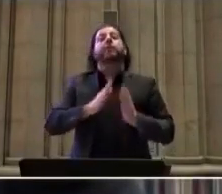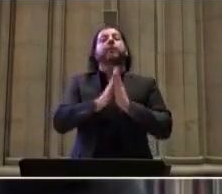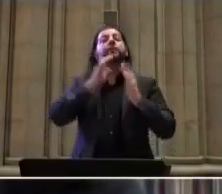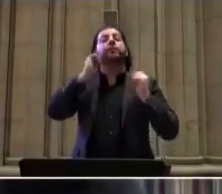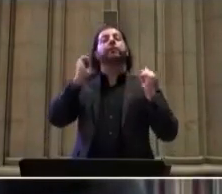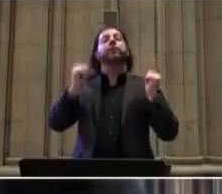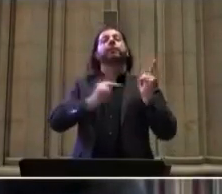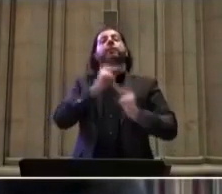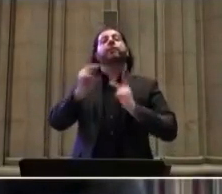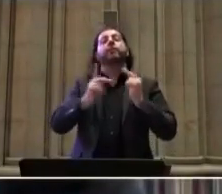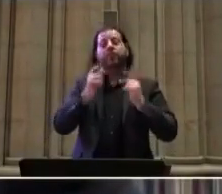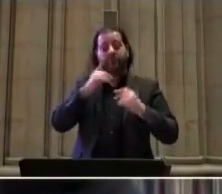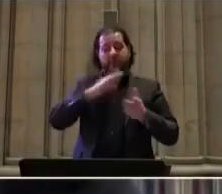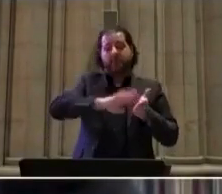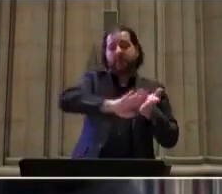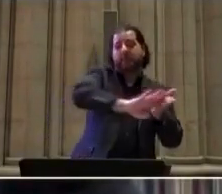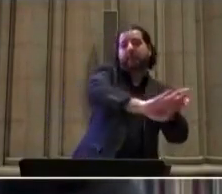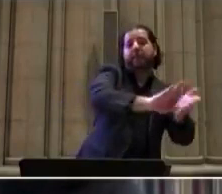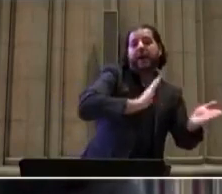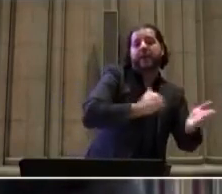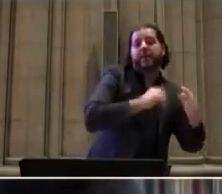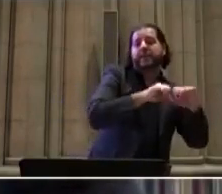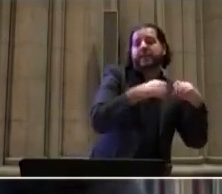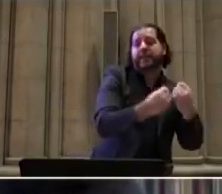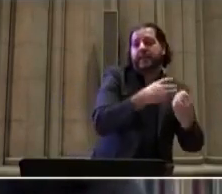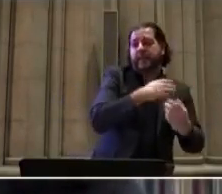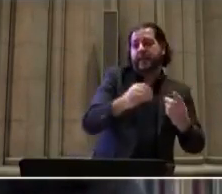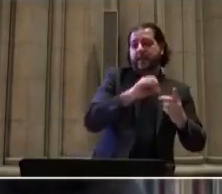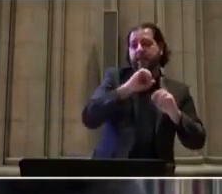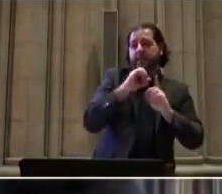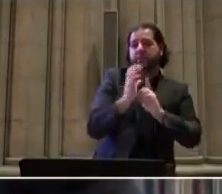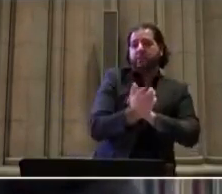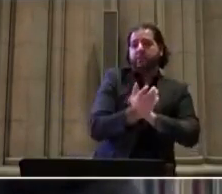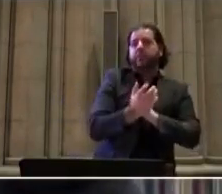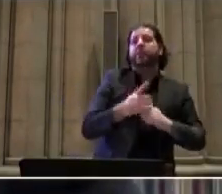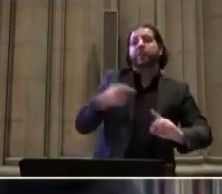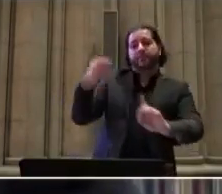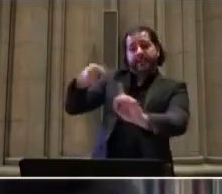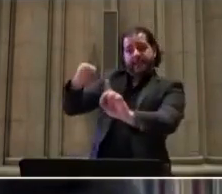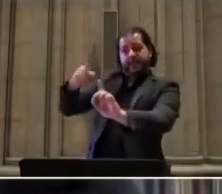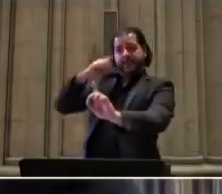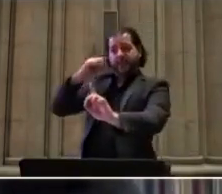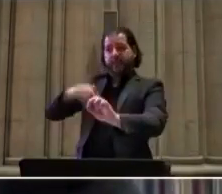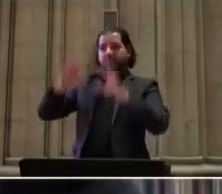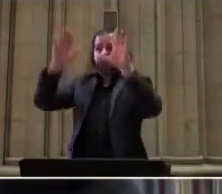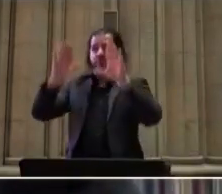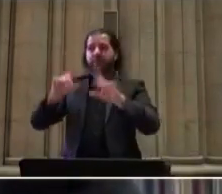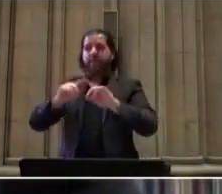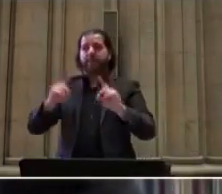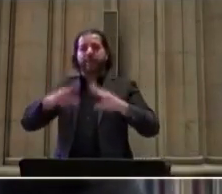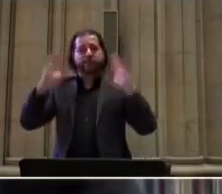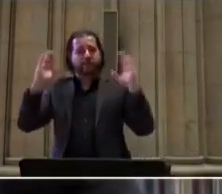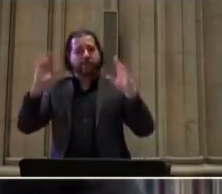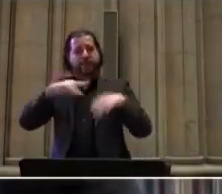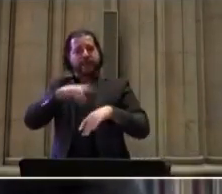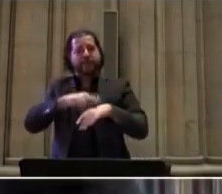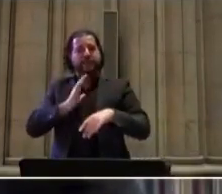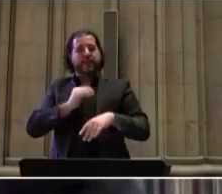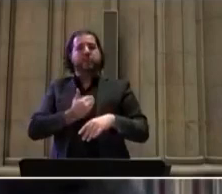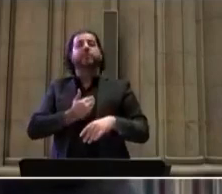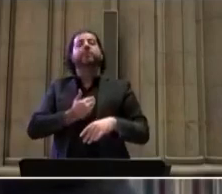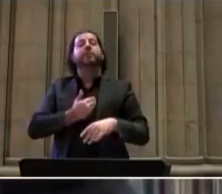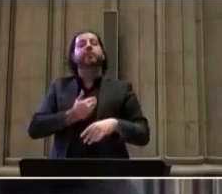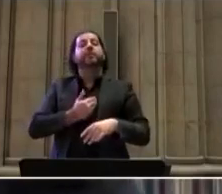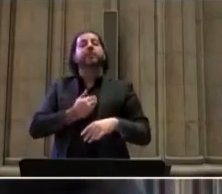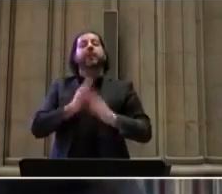find themselves at the margins of our society and culture, prayers particularly for this great yet troubled nation of ours,